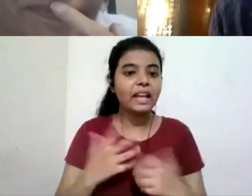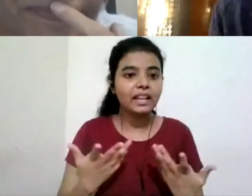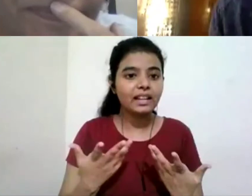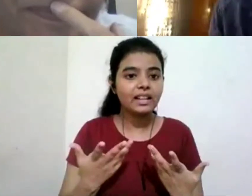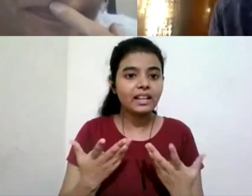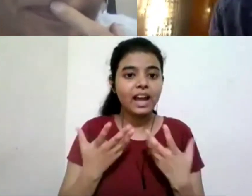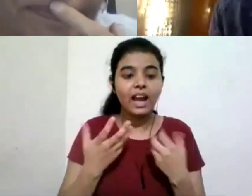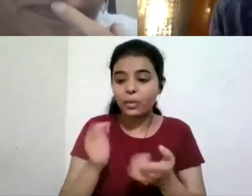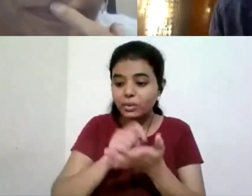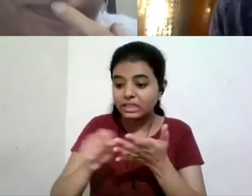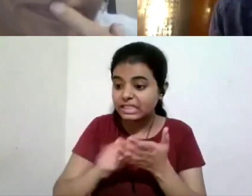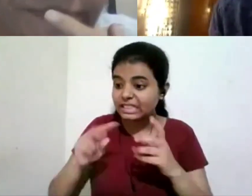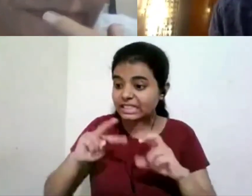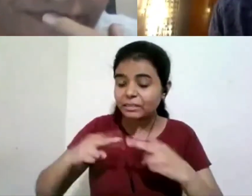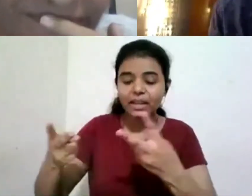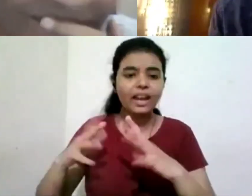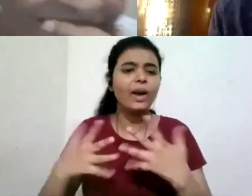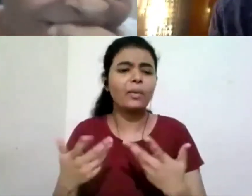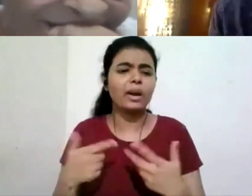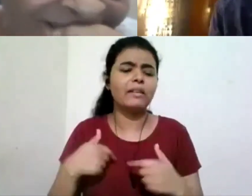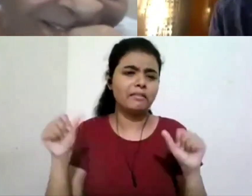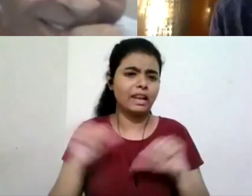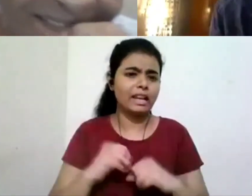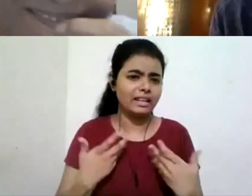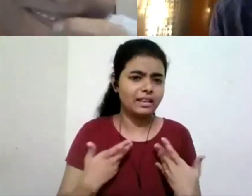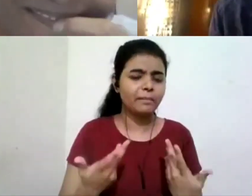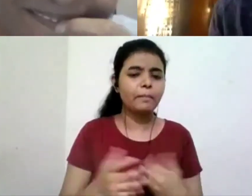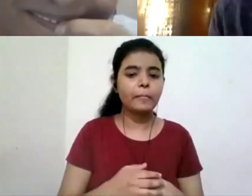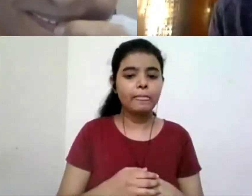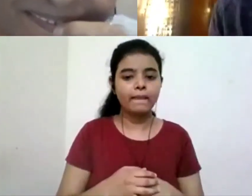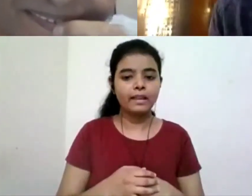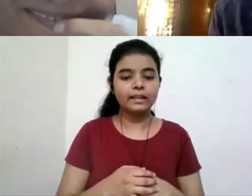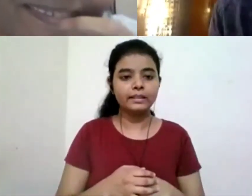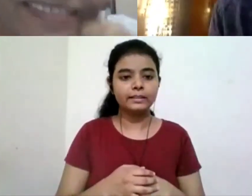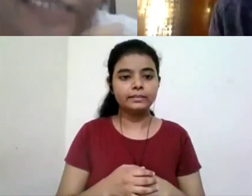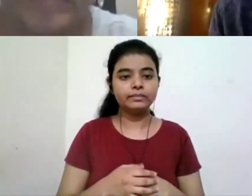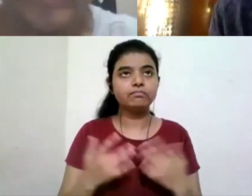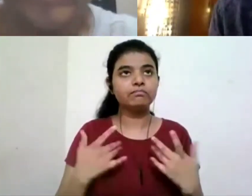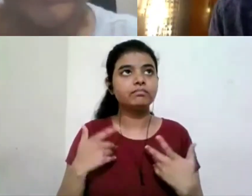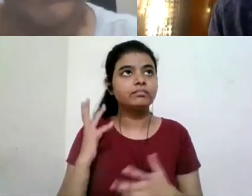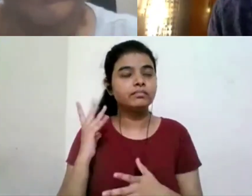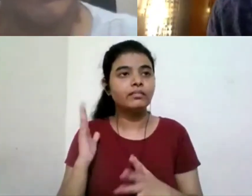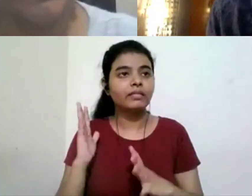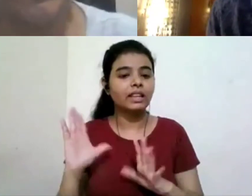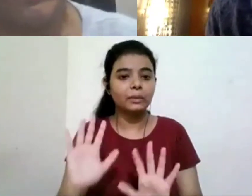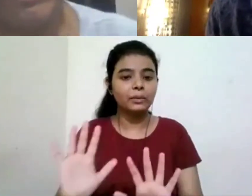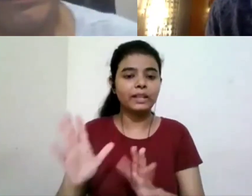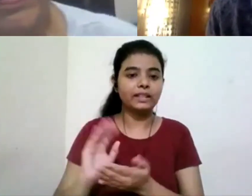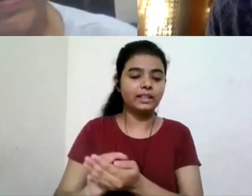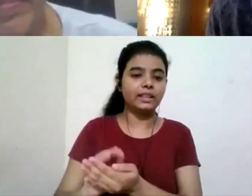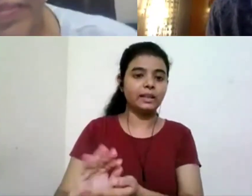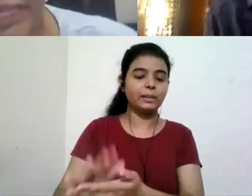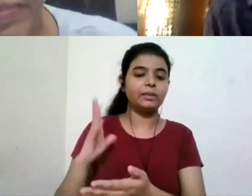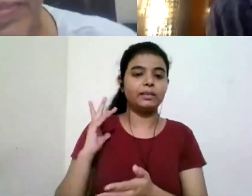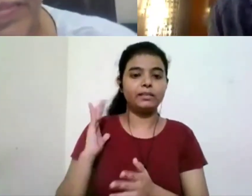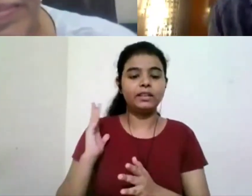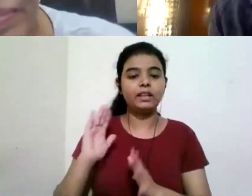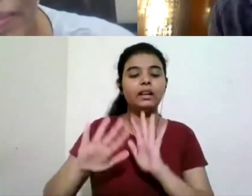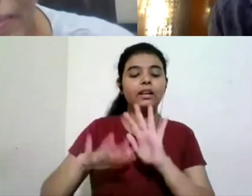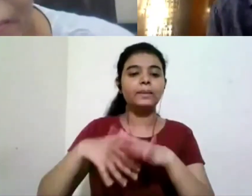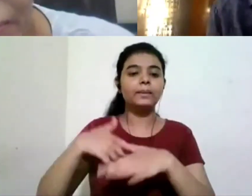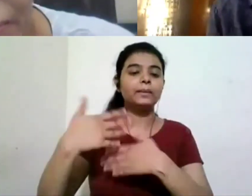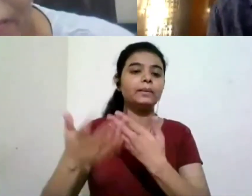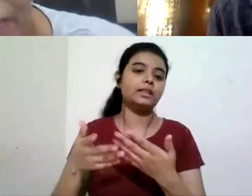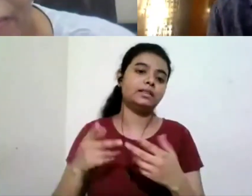refocus what I should write. So the reason I raised hand is the first one is that I should I have to thank